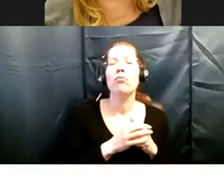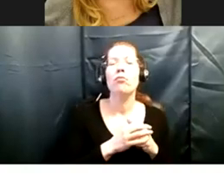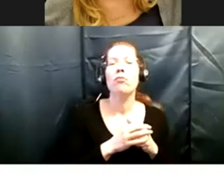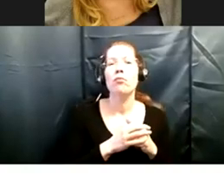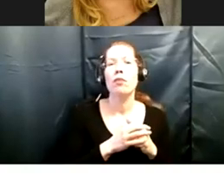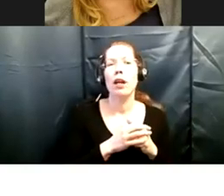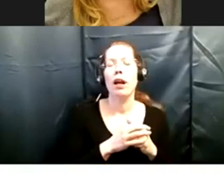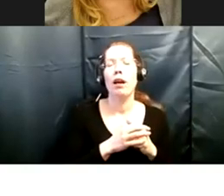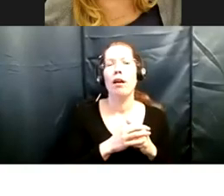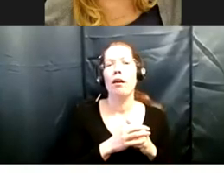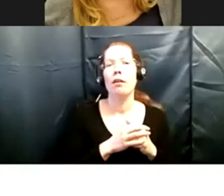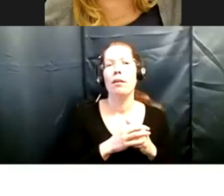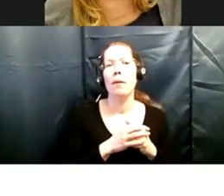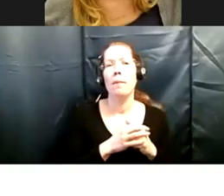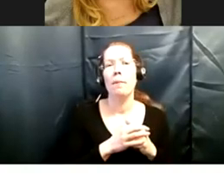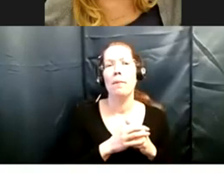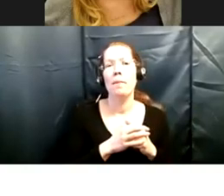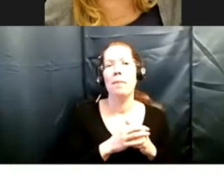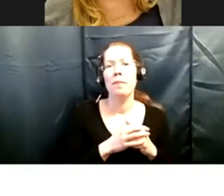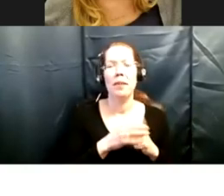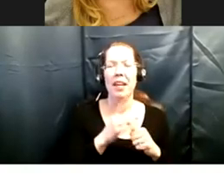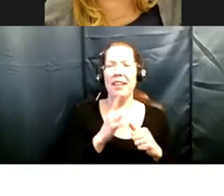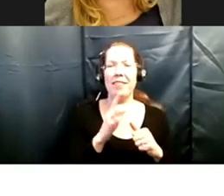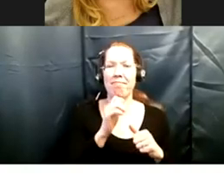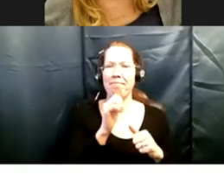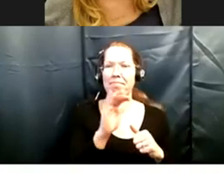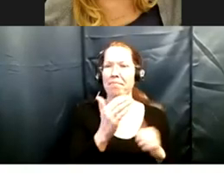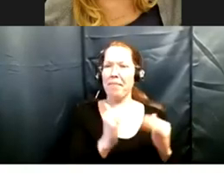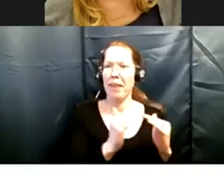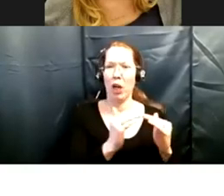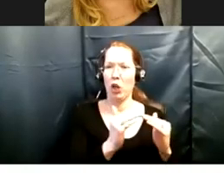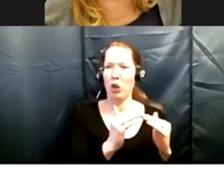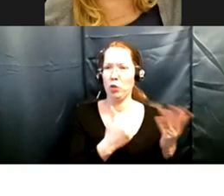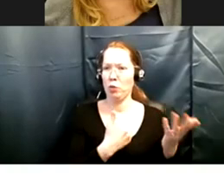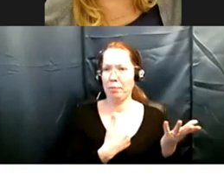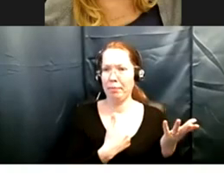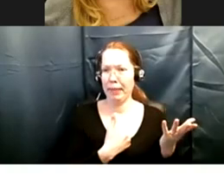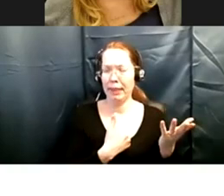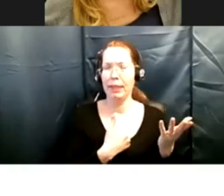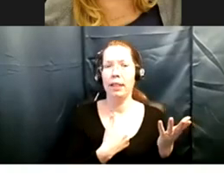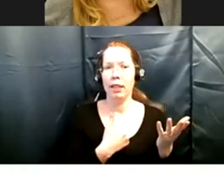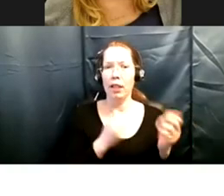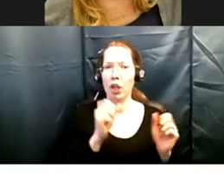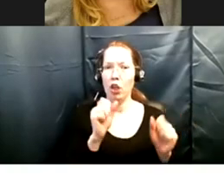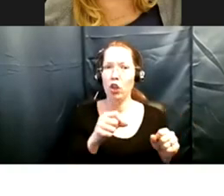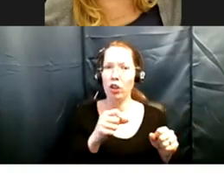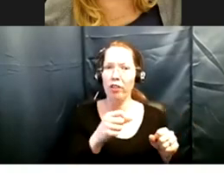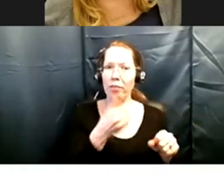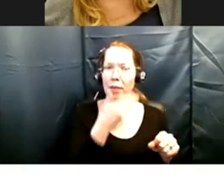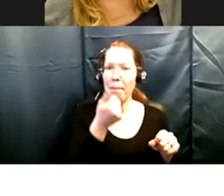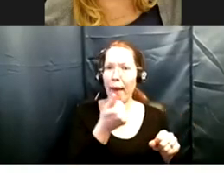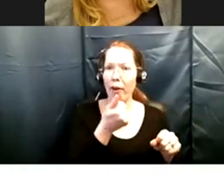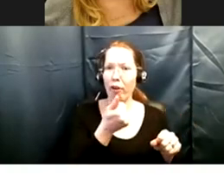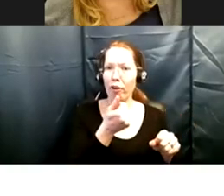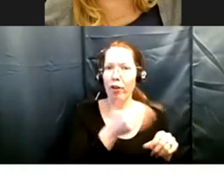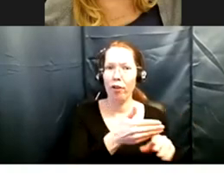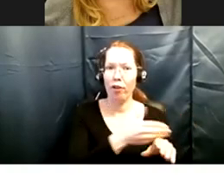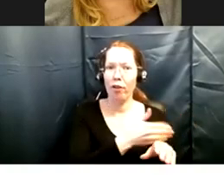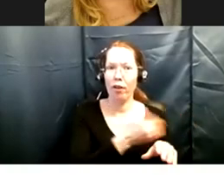was not fair to me, because it could have been better for me if I knew about